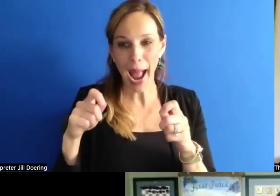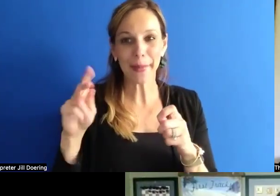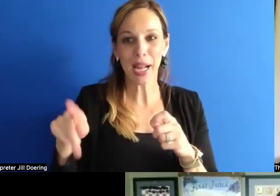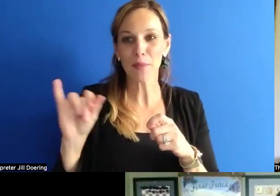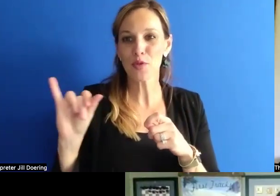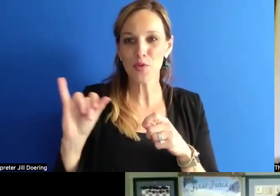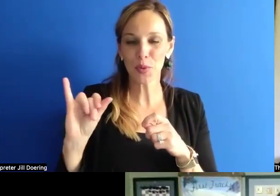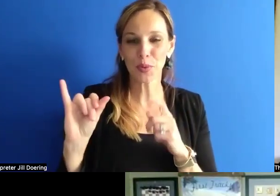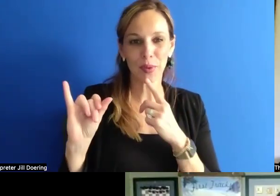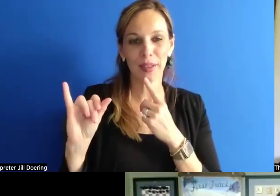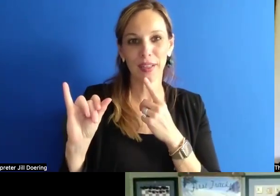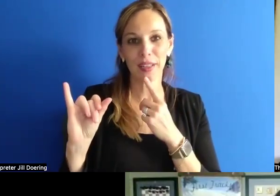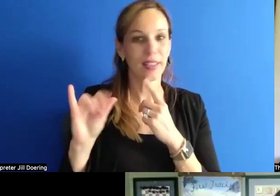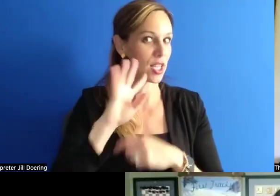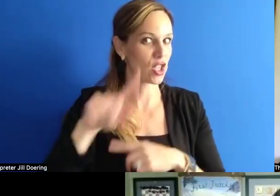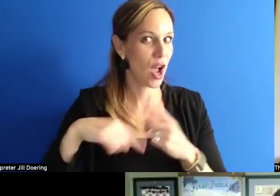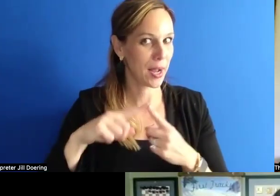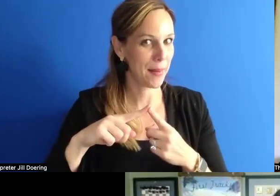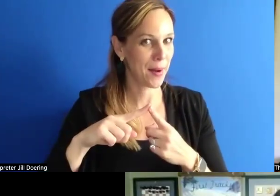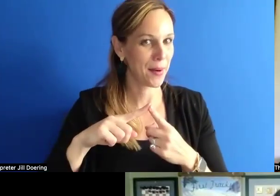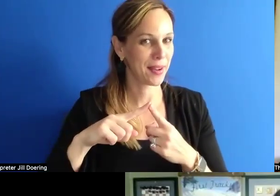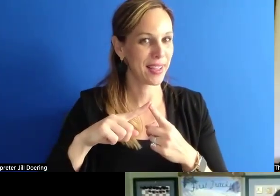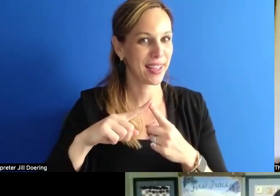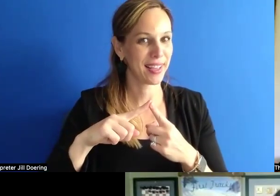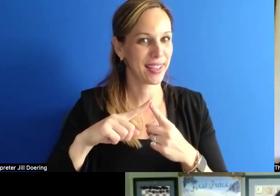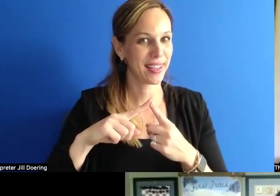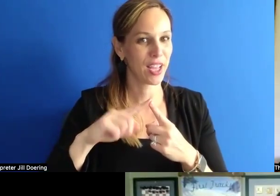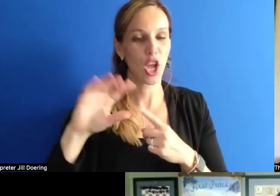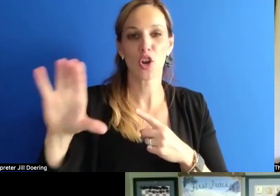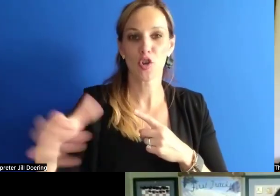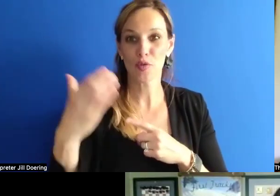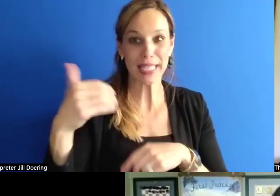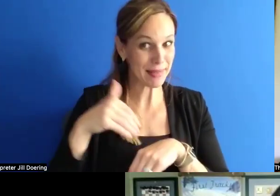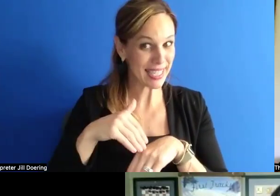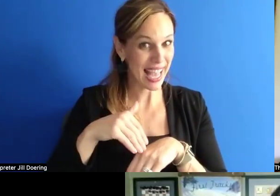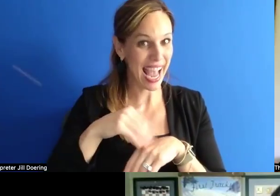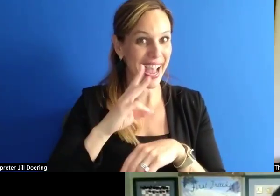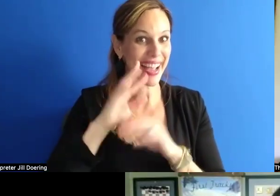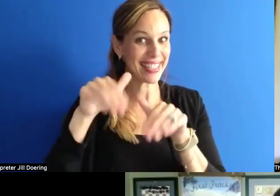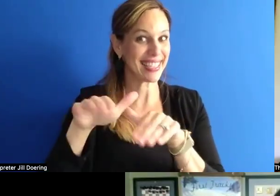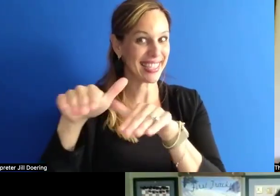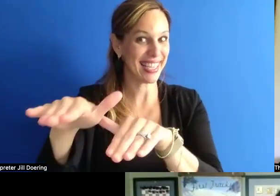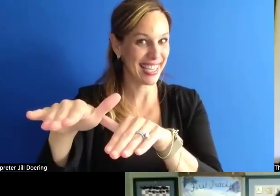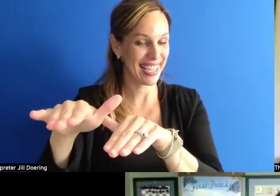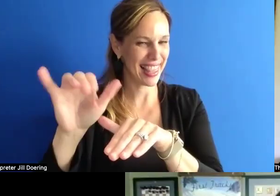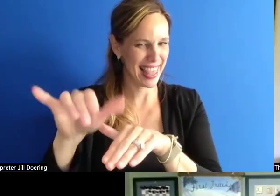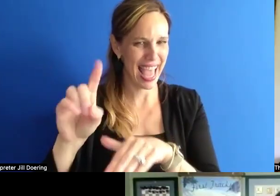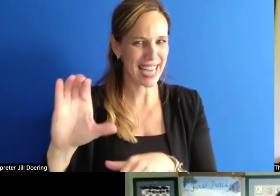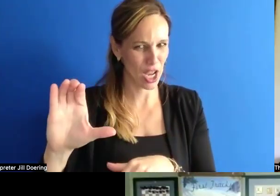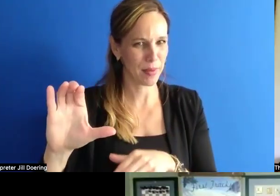about Christmas Christmas at Sea, the documentary, the 4 parts. I